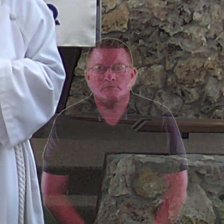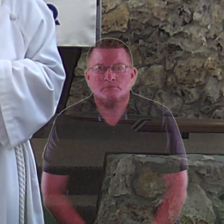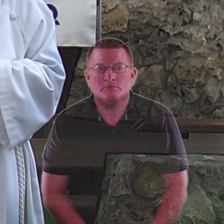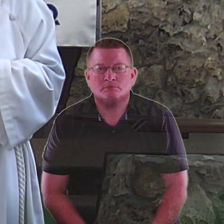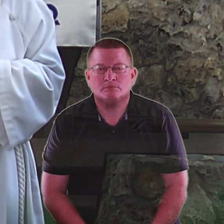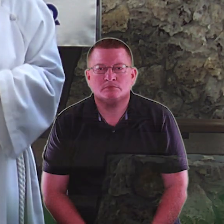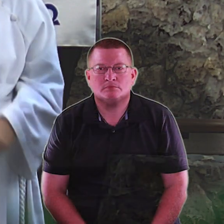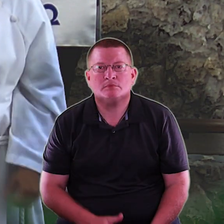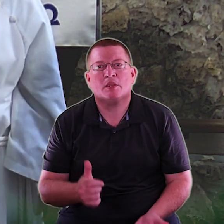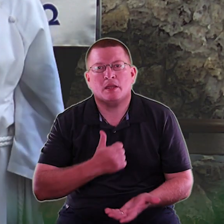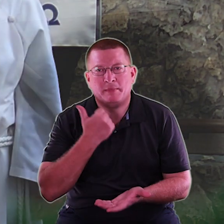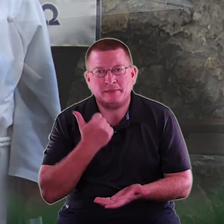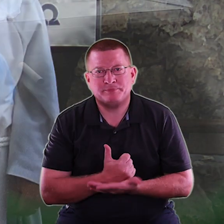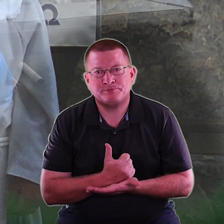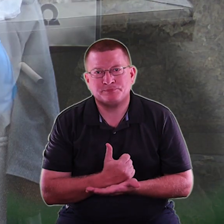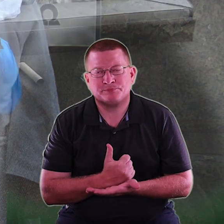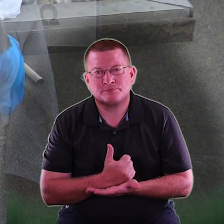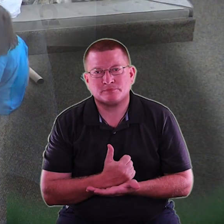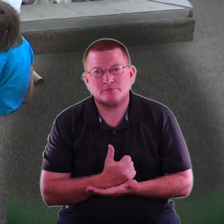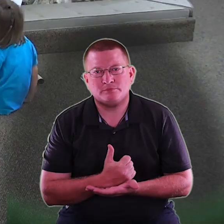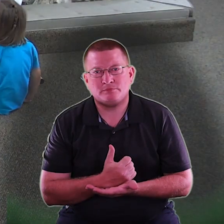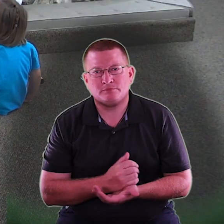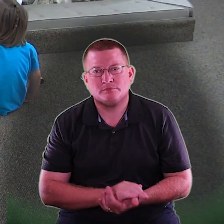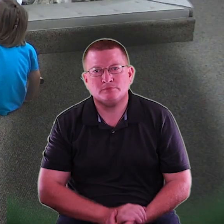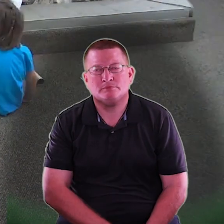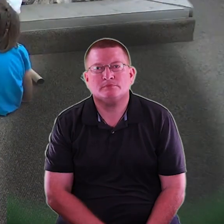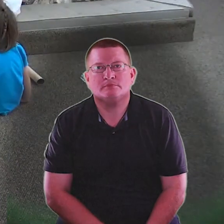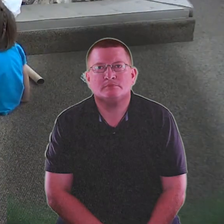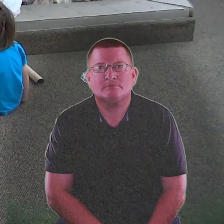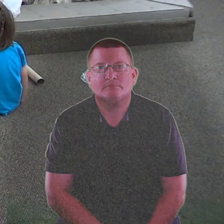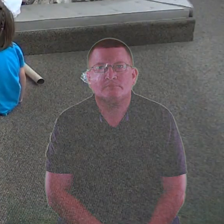we. Amen.